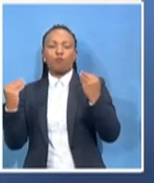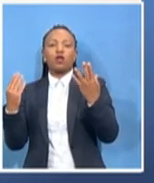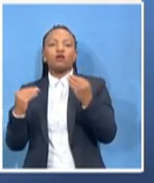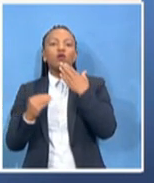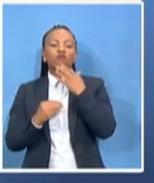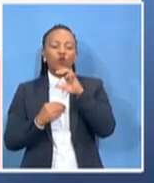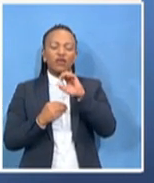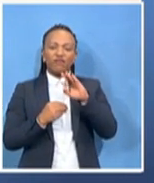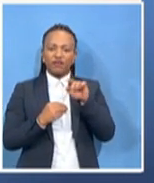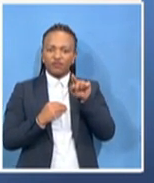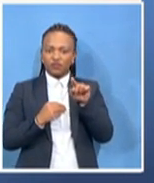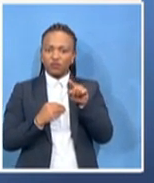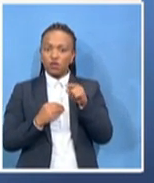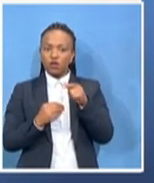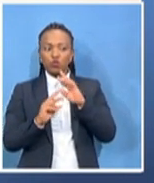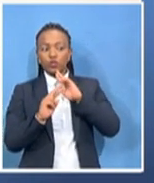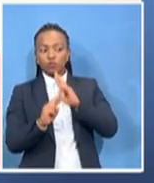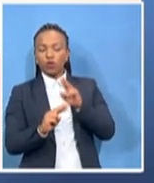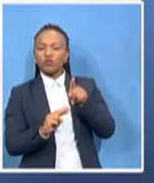this development?